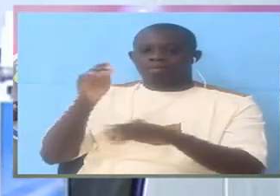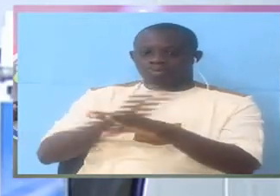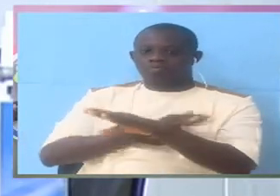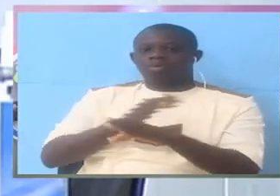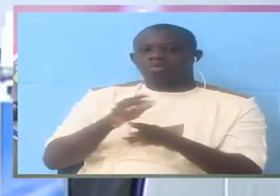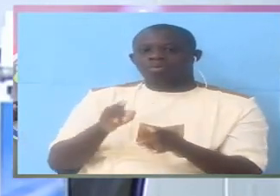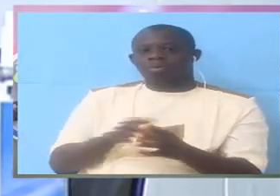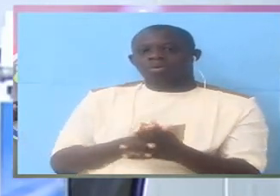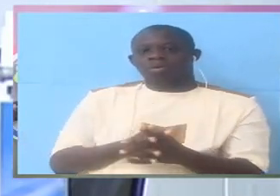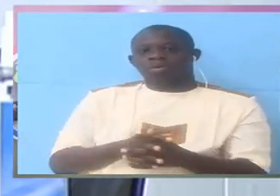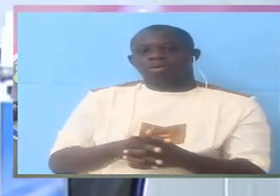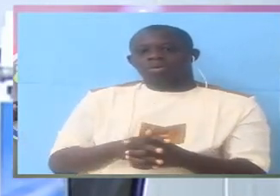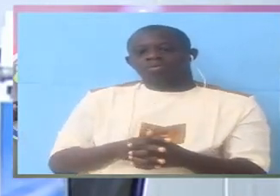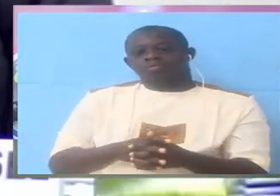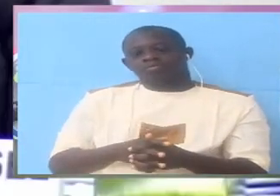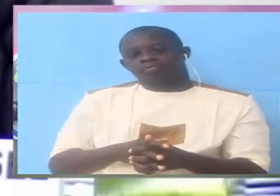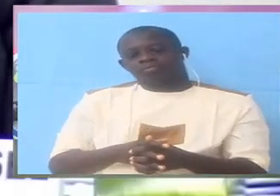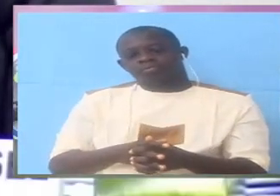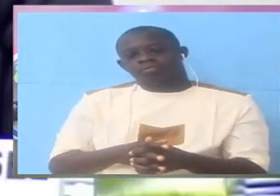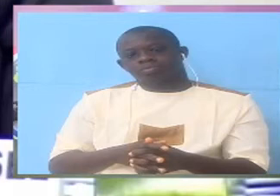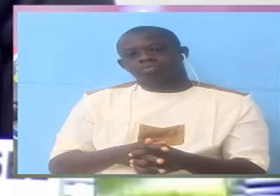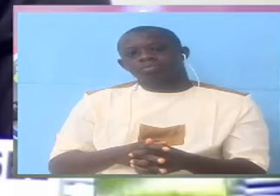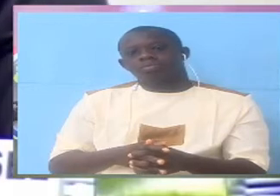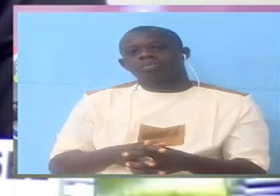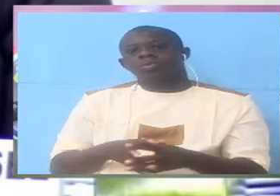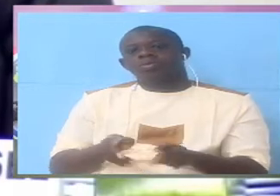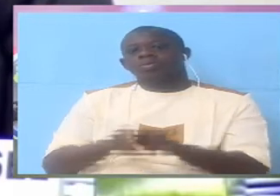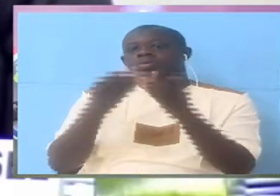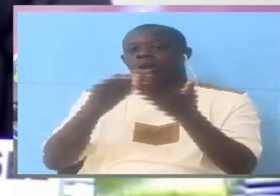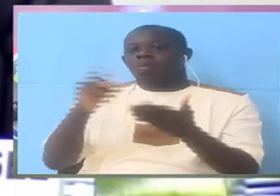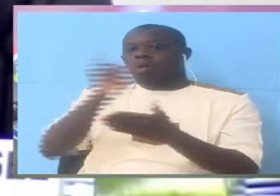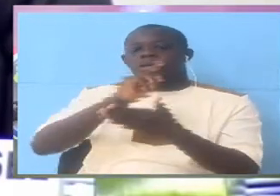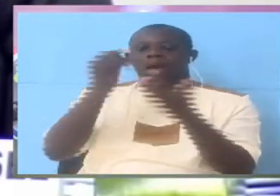time. But what still stands